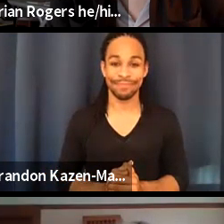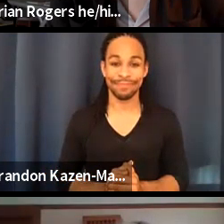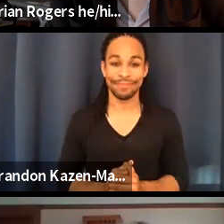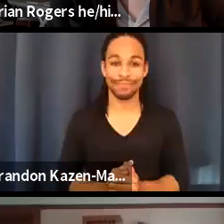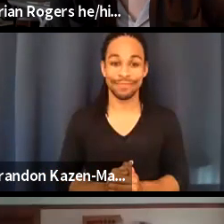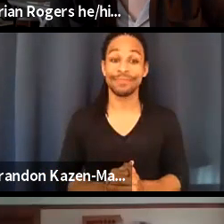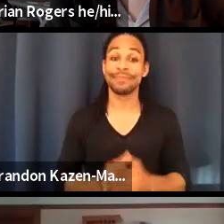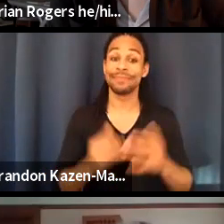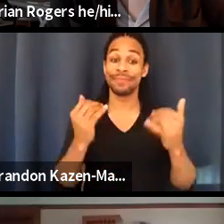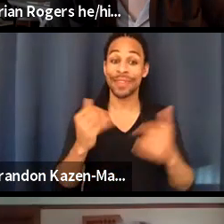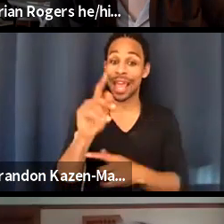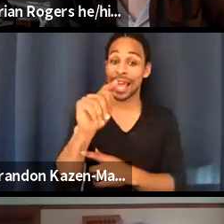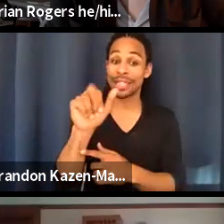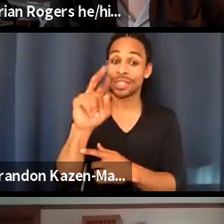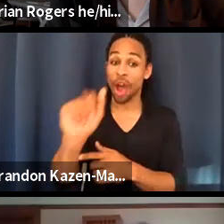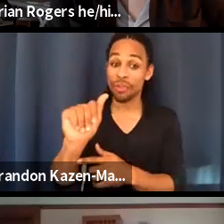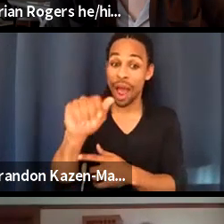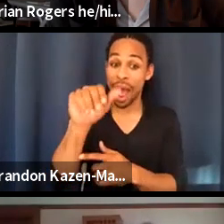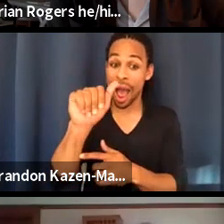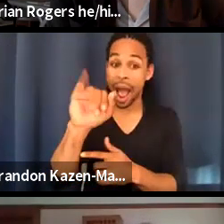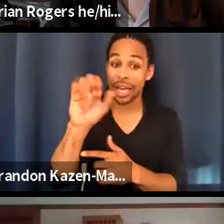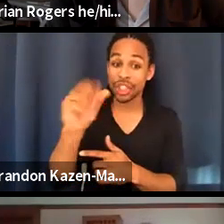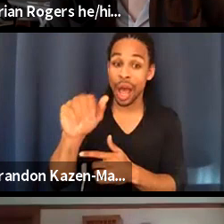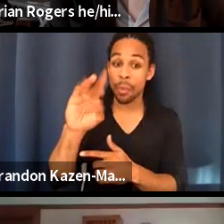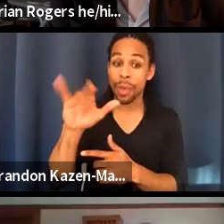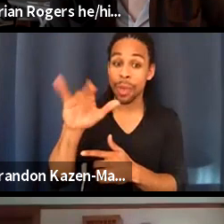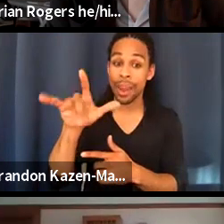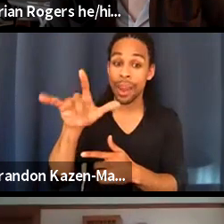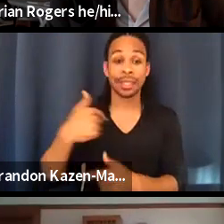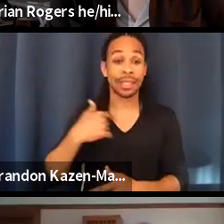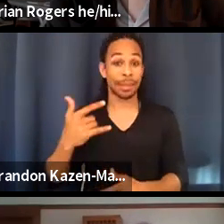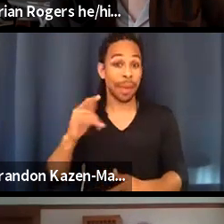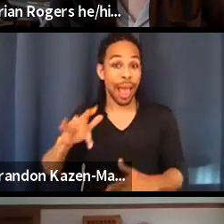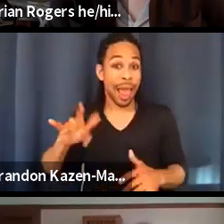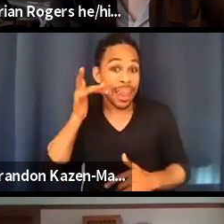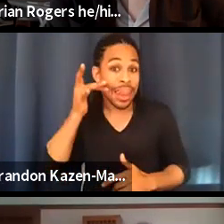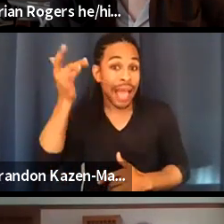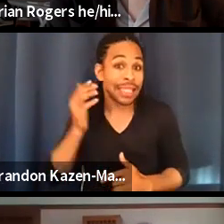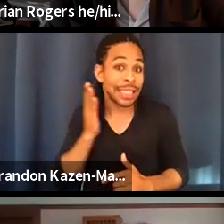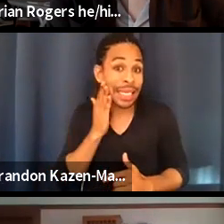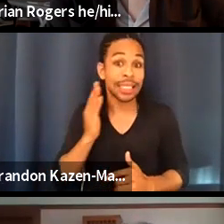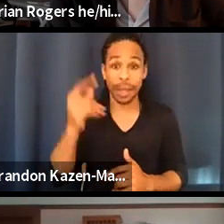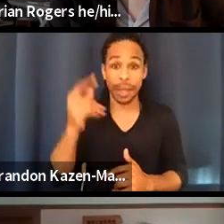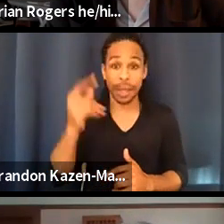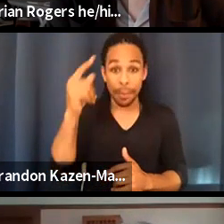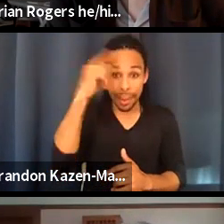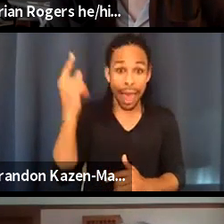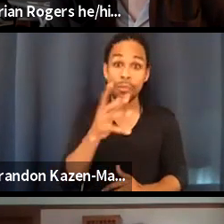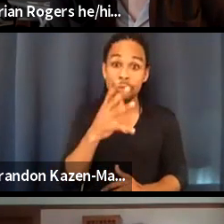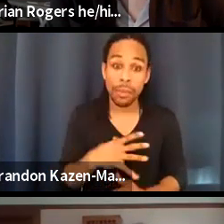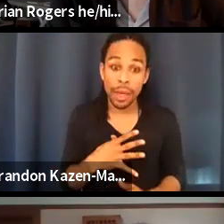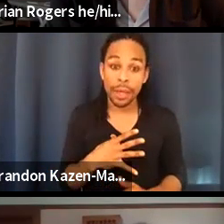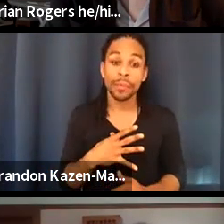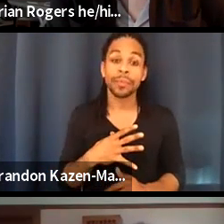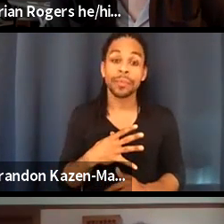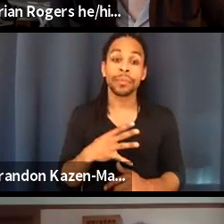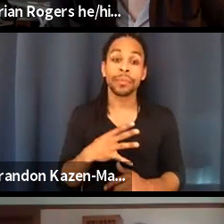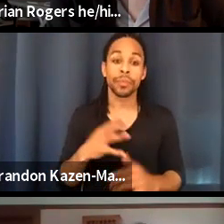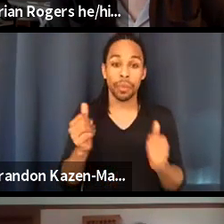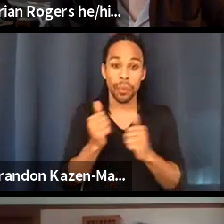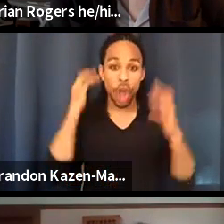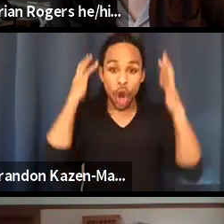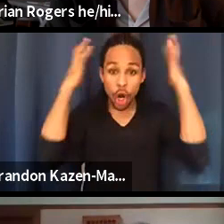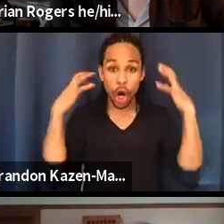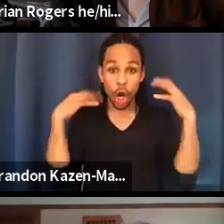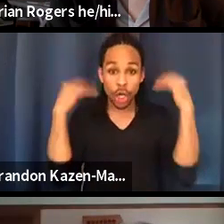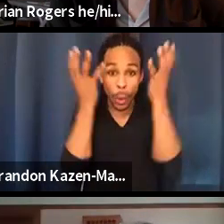I'm Tara Aisha Willis. I'm a light-skinned black woman with curls up in a big puff at the